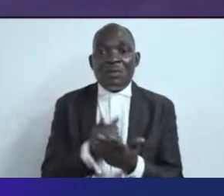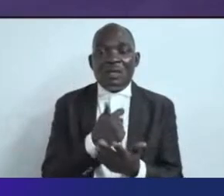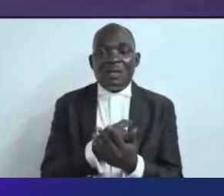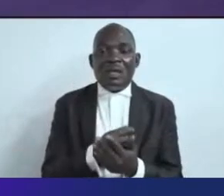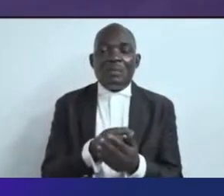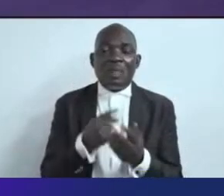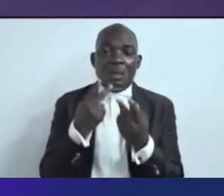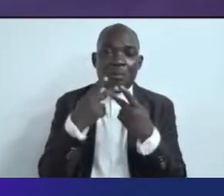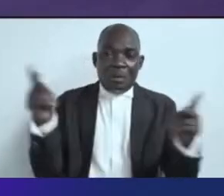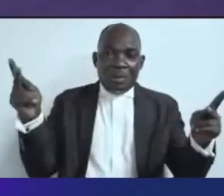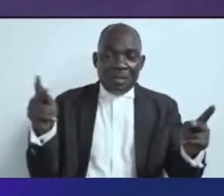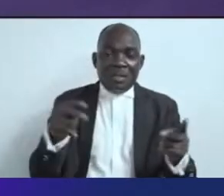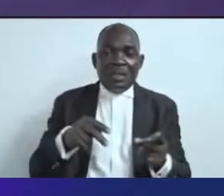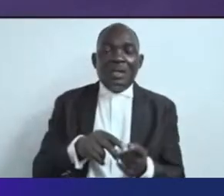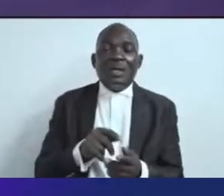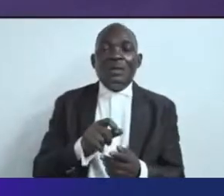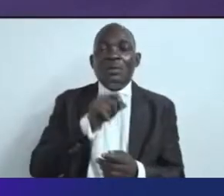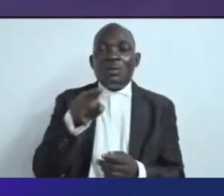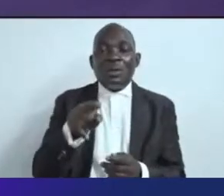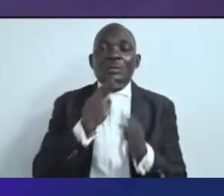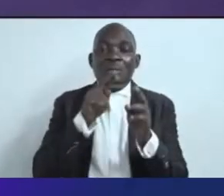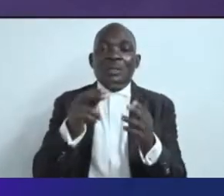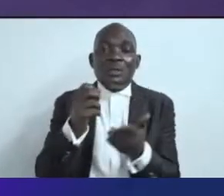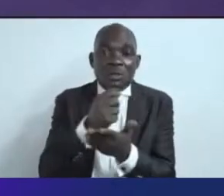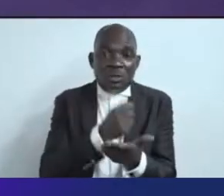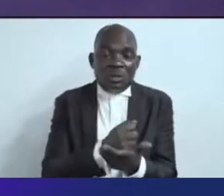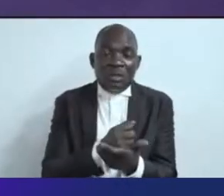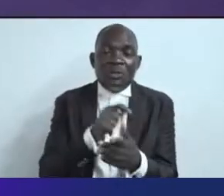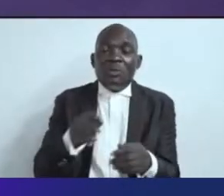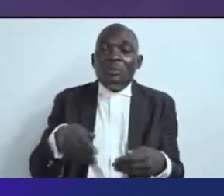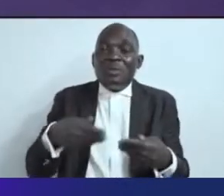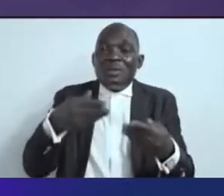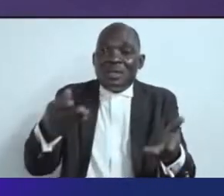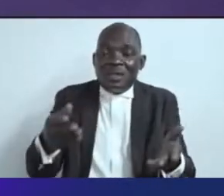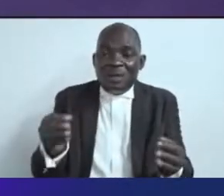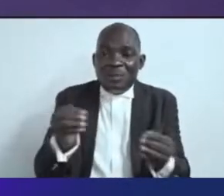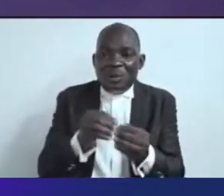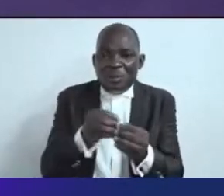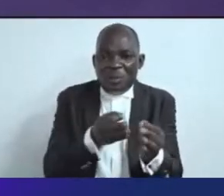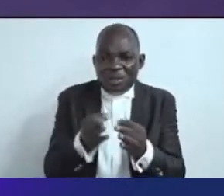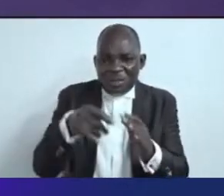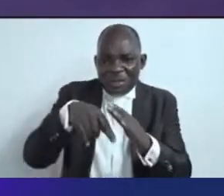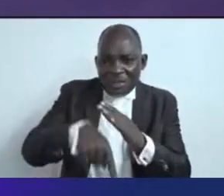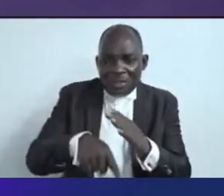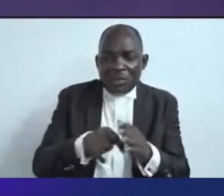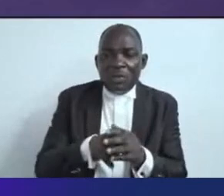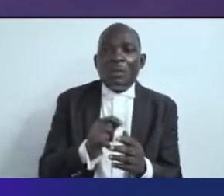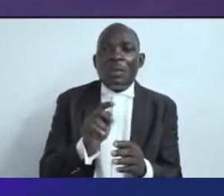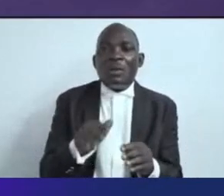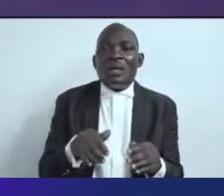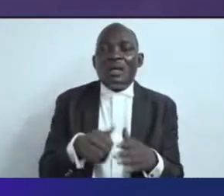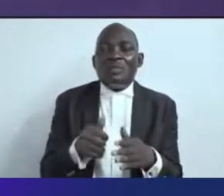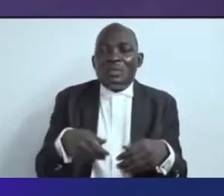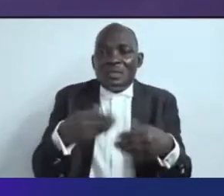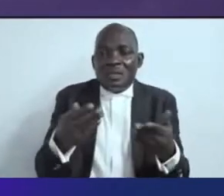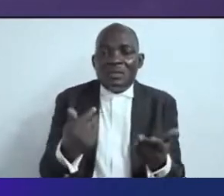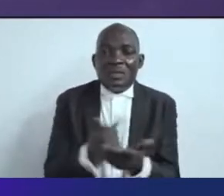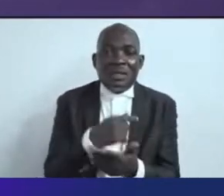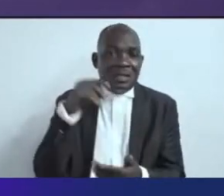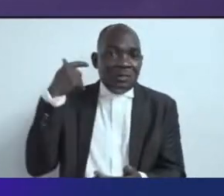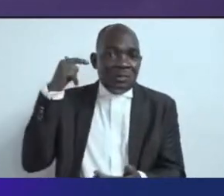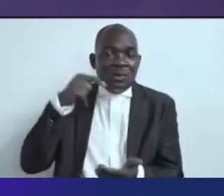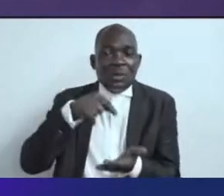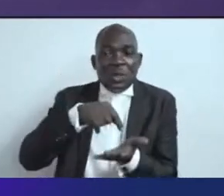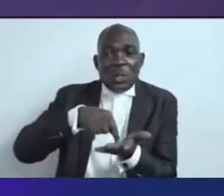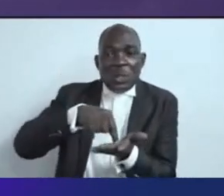publish a question and answers document to provide more insight into the issuance of the Ghana gold